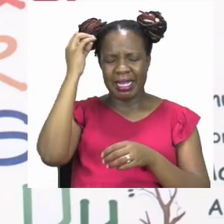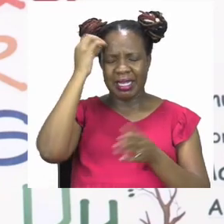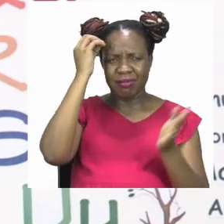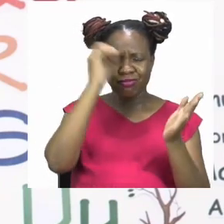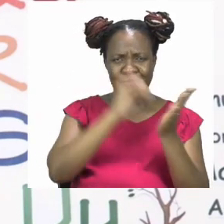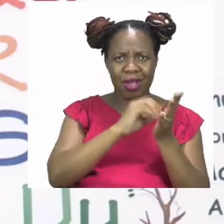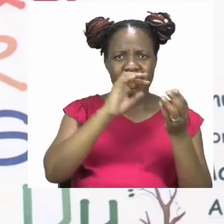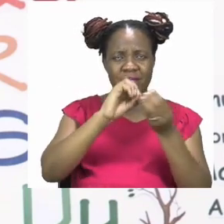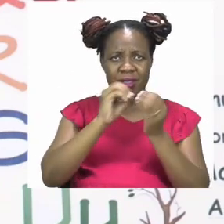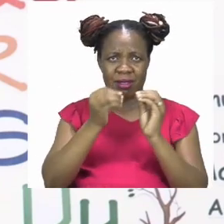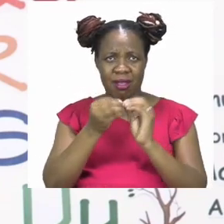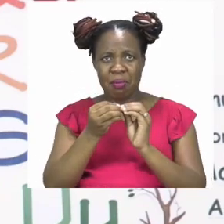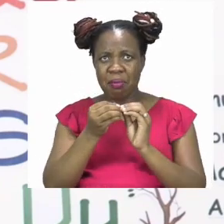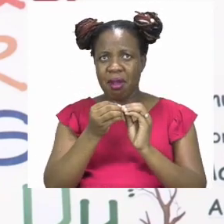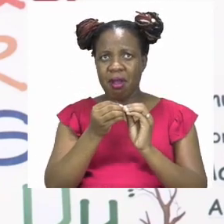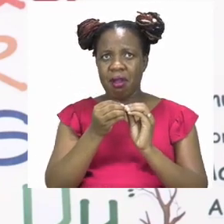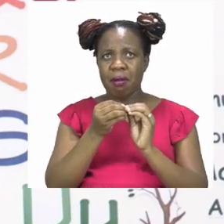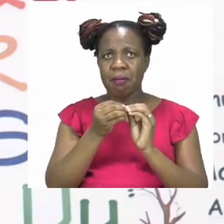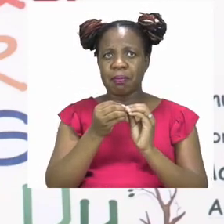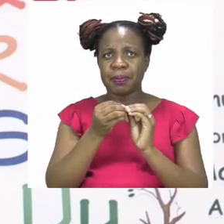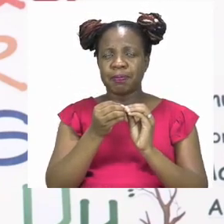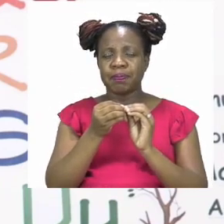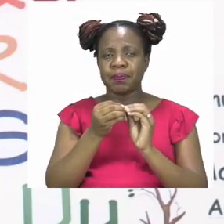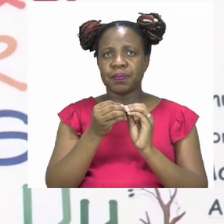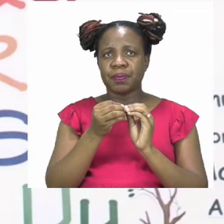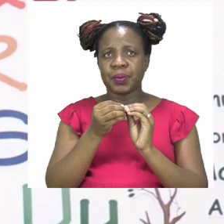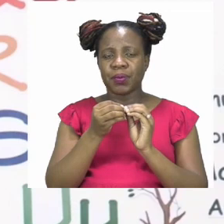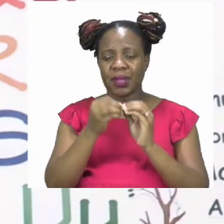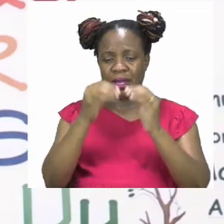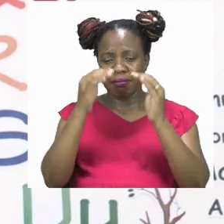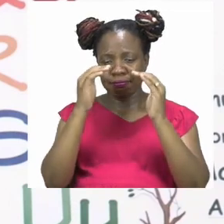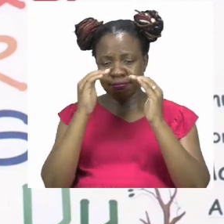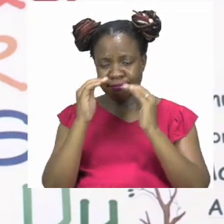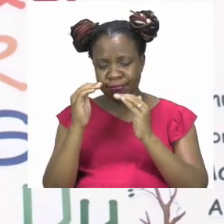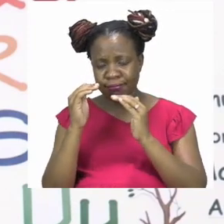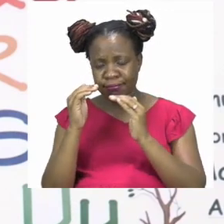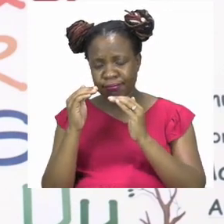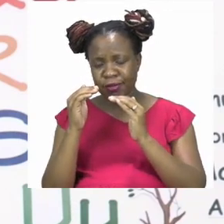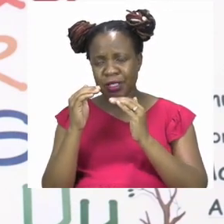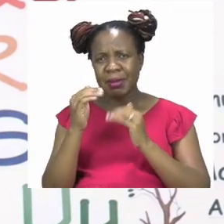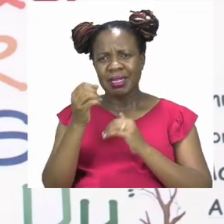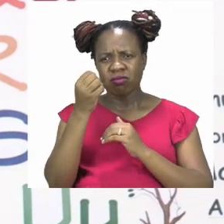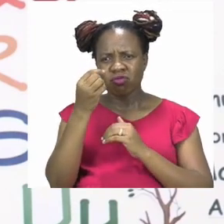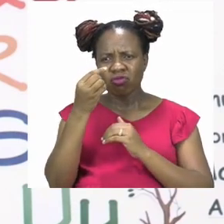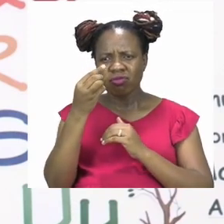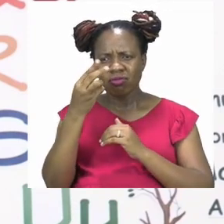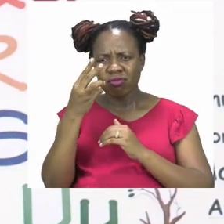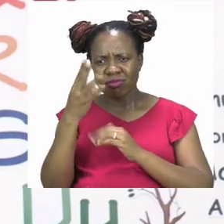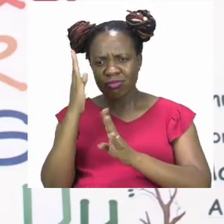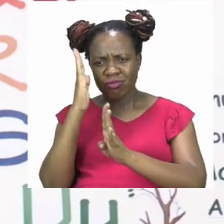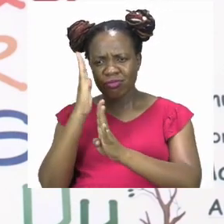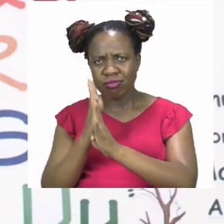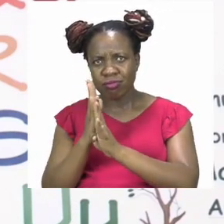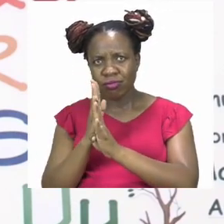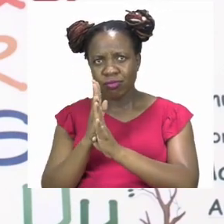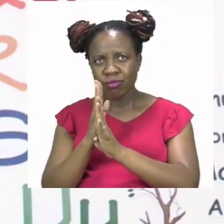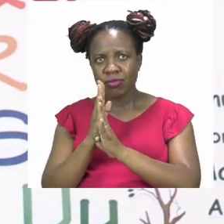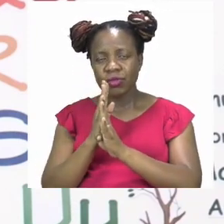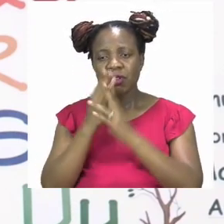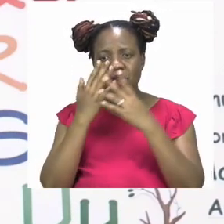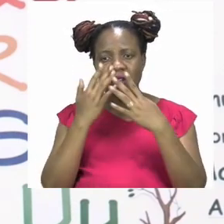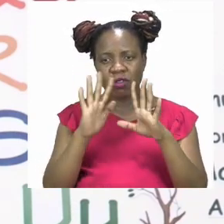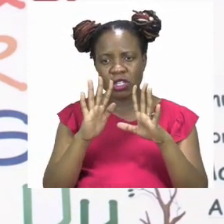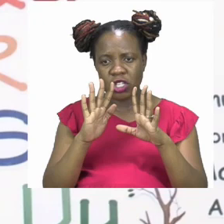can complete the estimated amount, the counted amount, and also tell us how many groups you